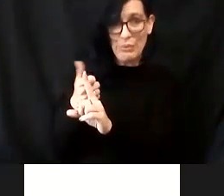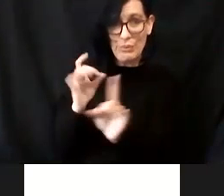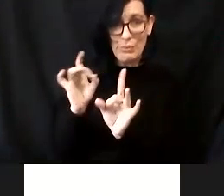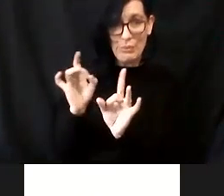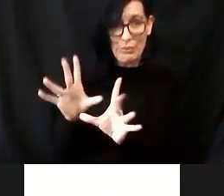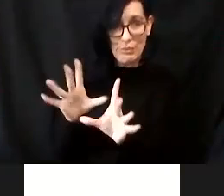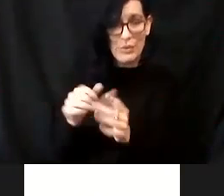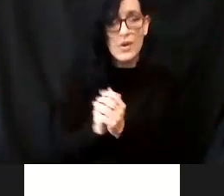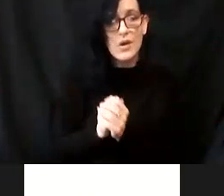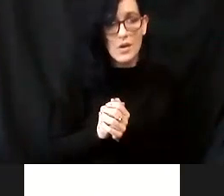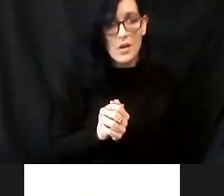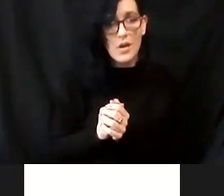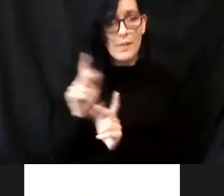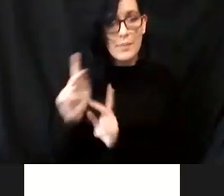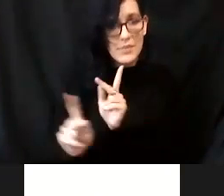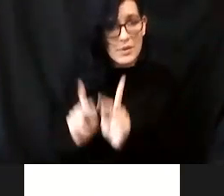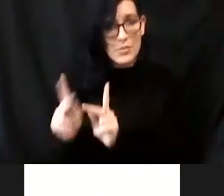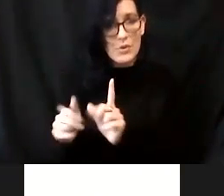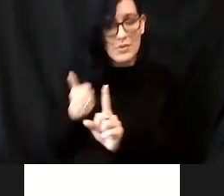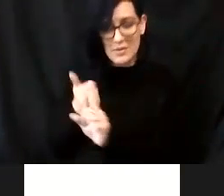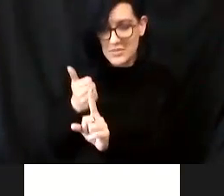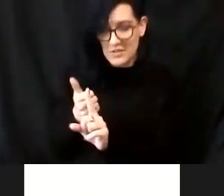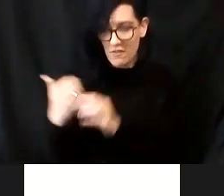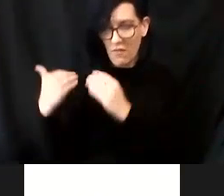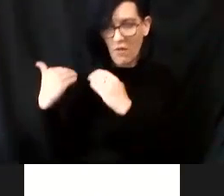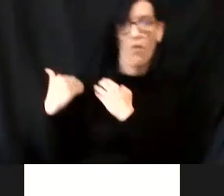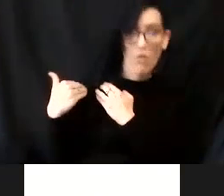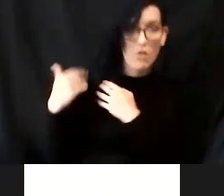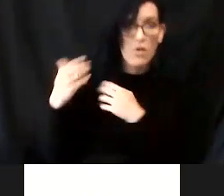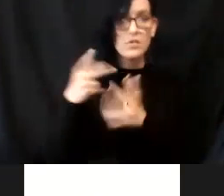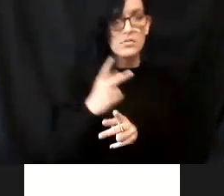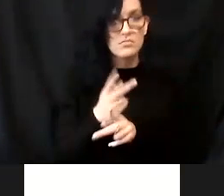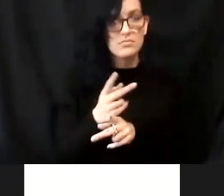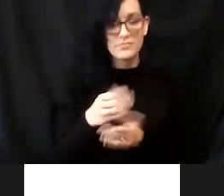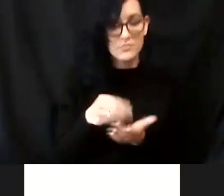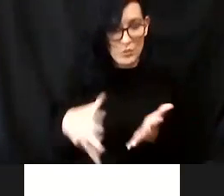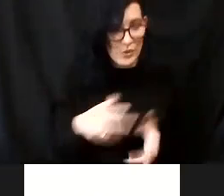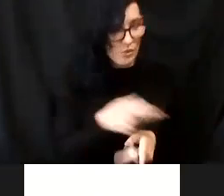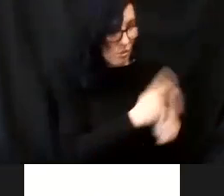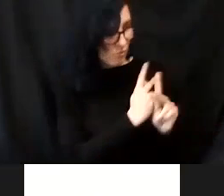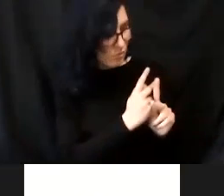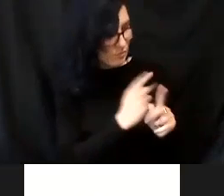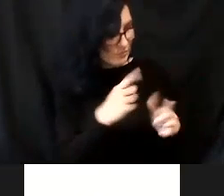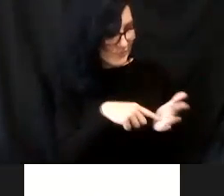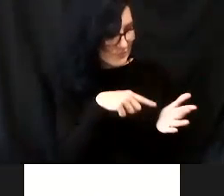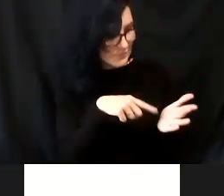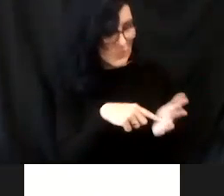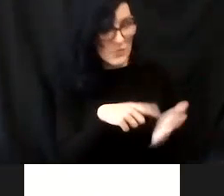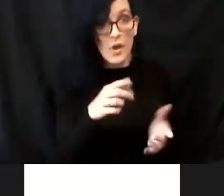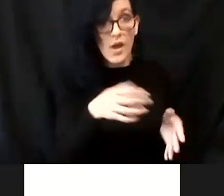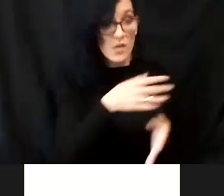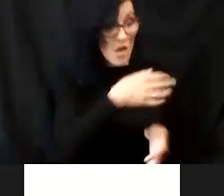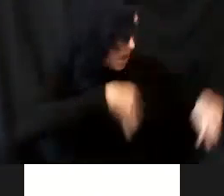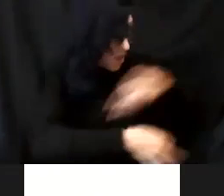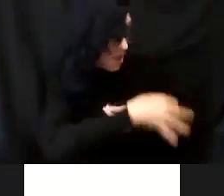with a lot of student loan debt, and in return, they haven't gotten much of anything but a whole pile of debt.